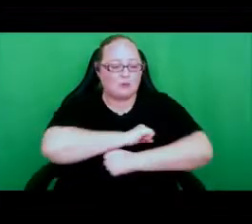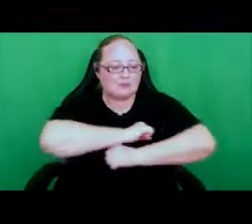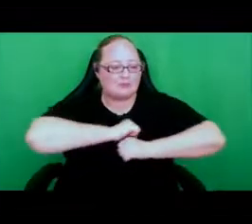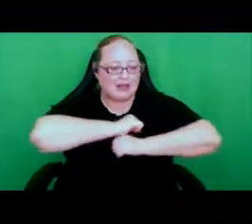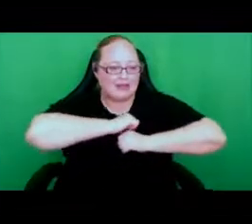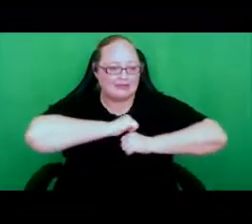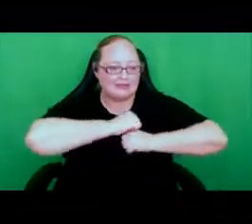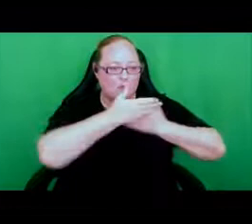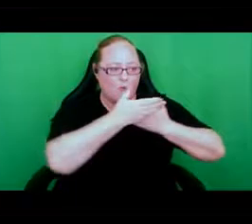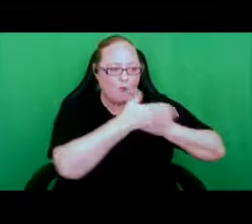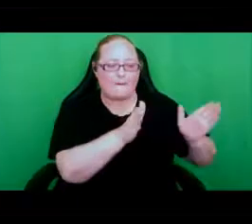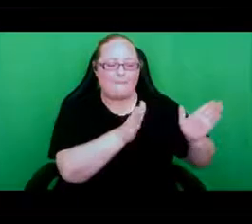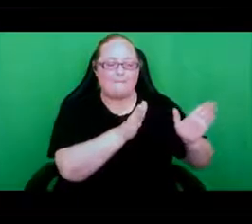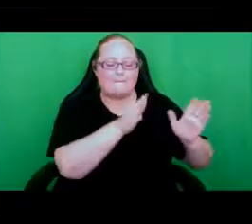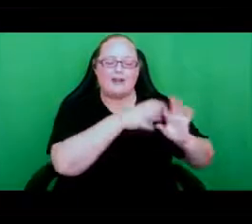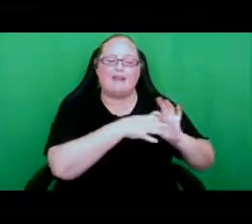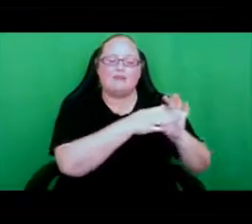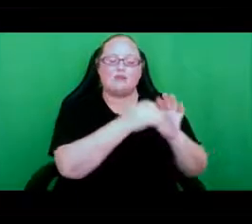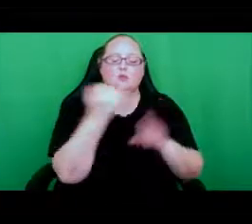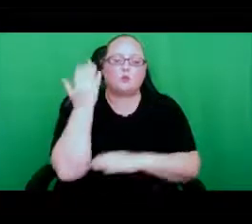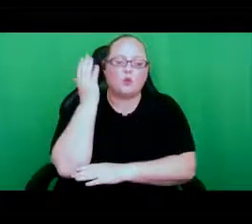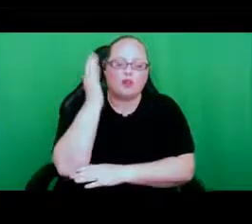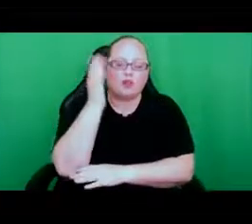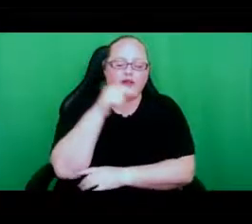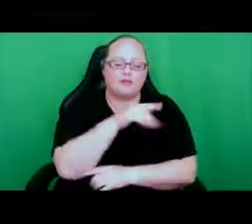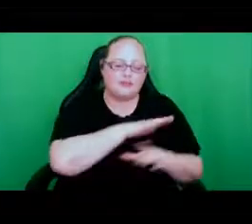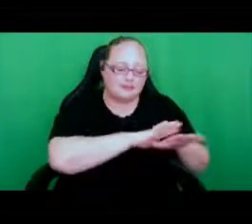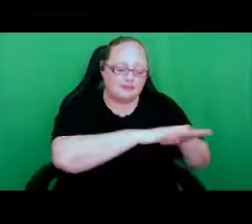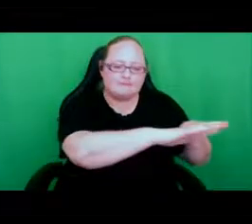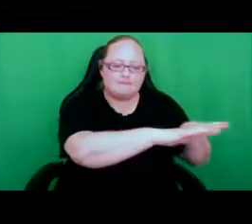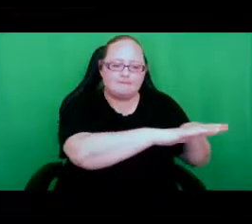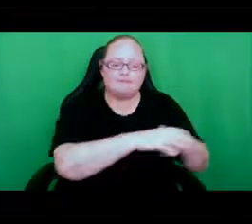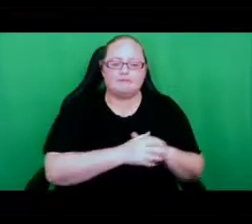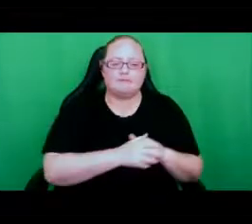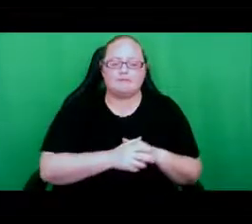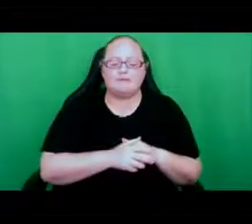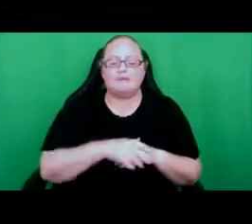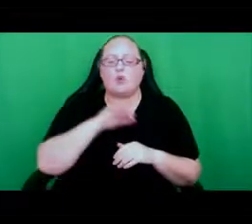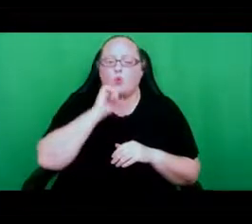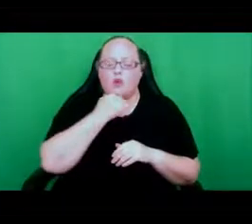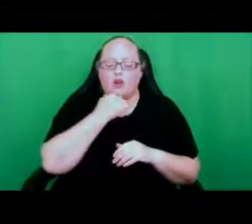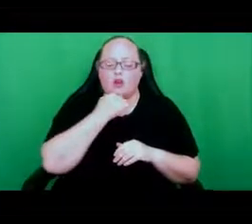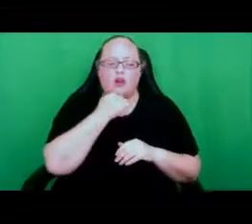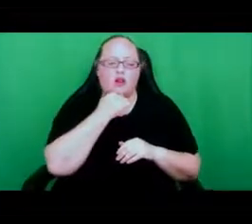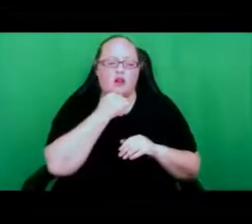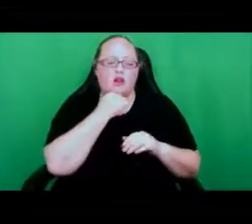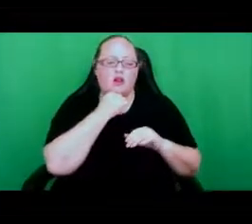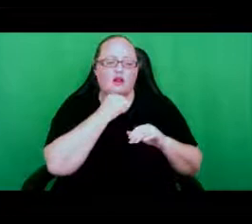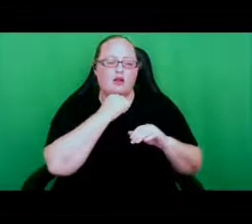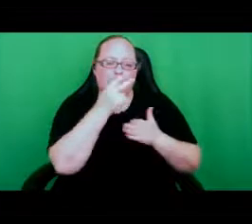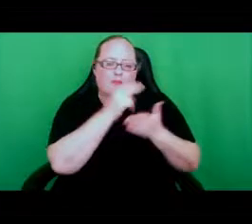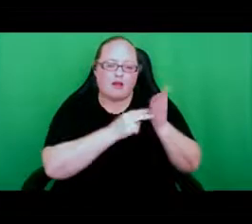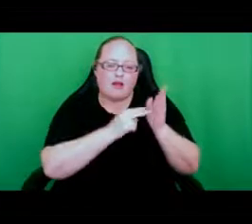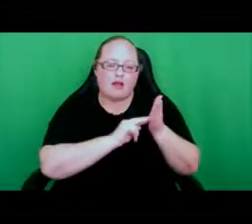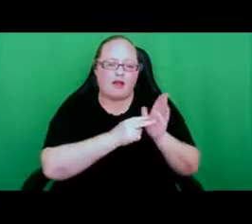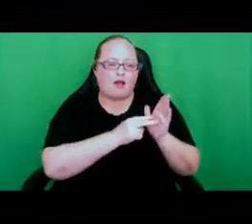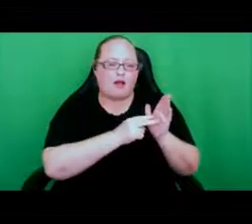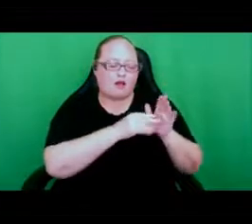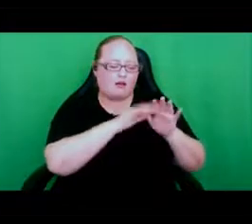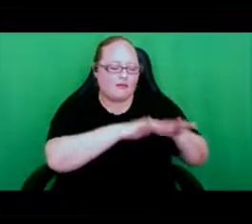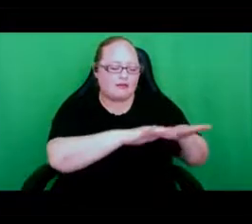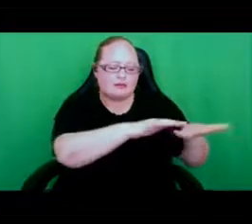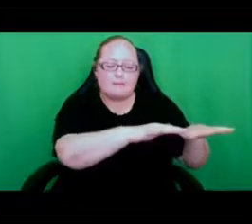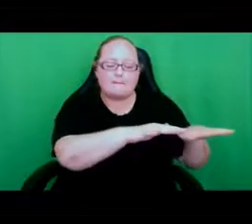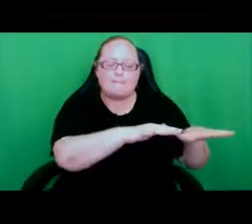woodland. This would be landscaped and complemented by current sites and connecting